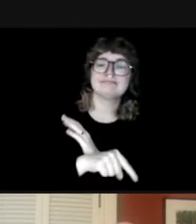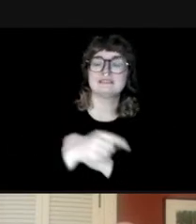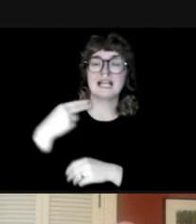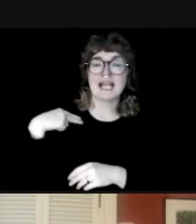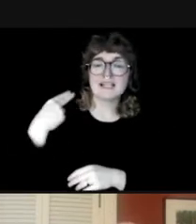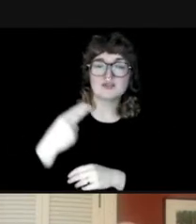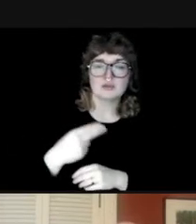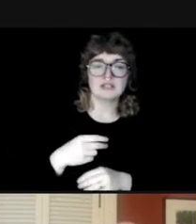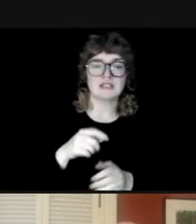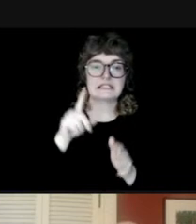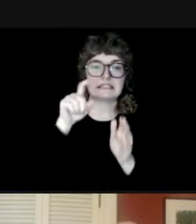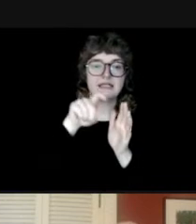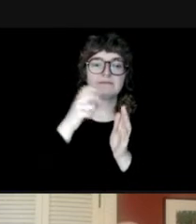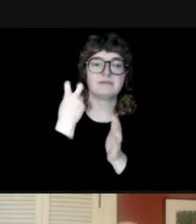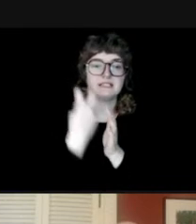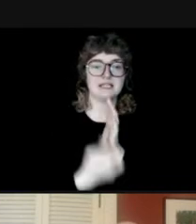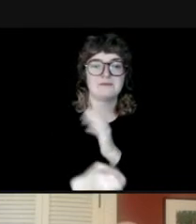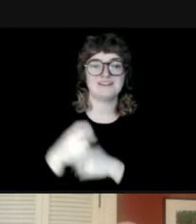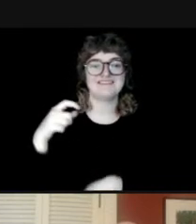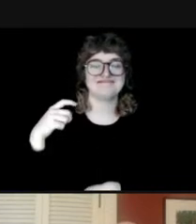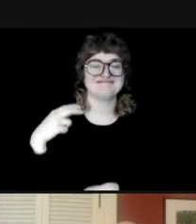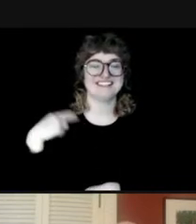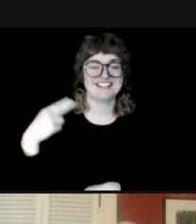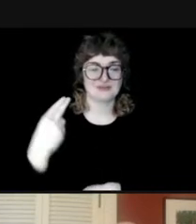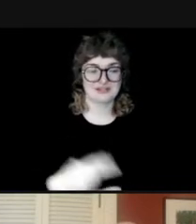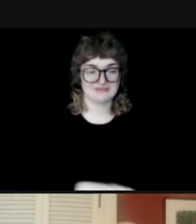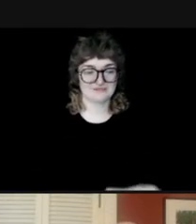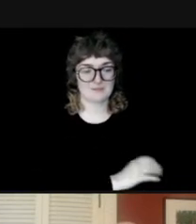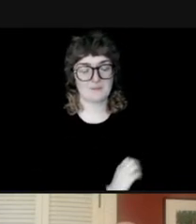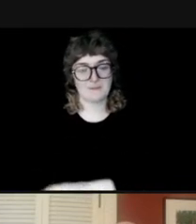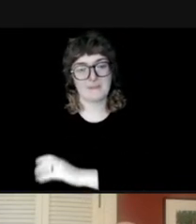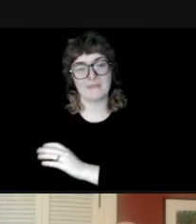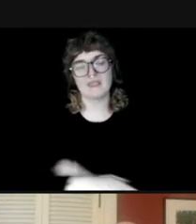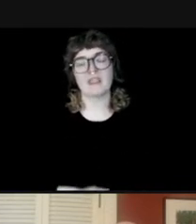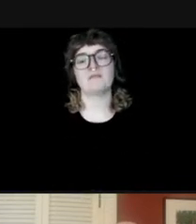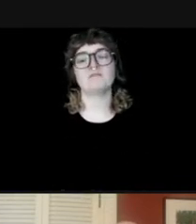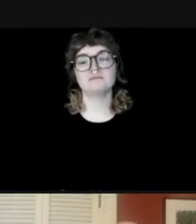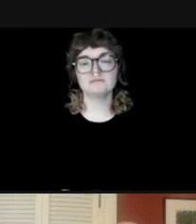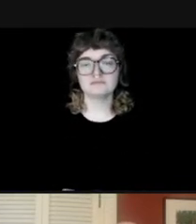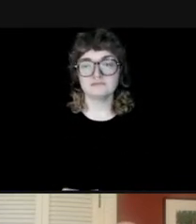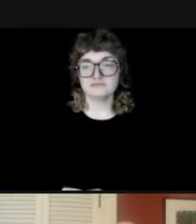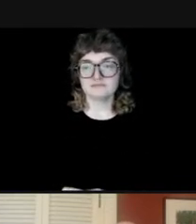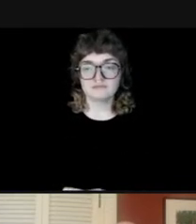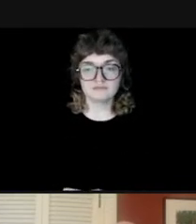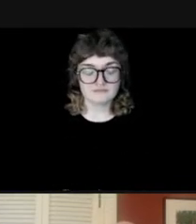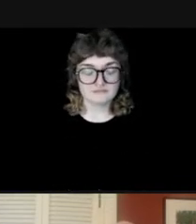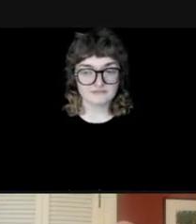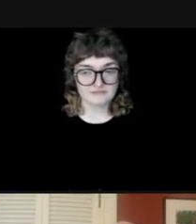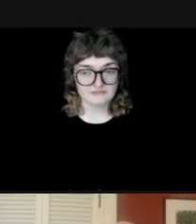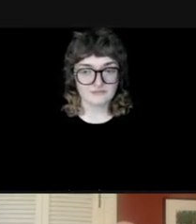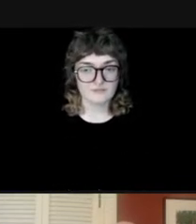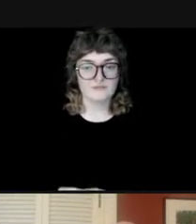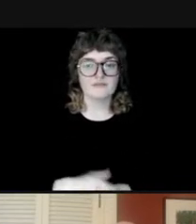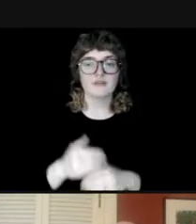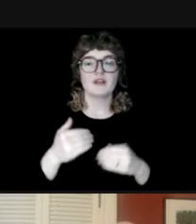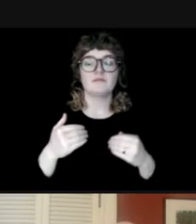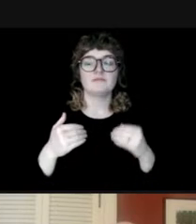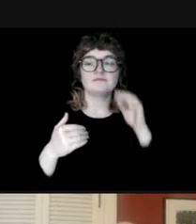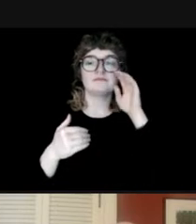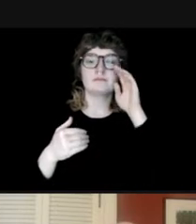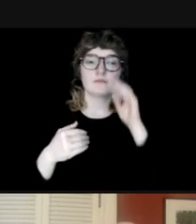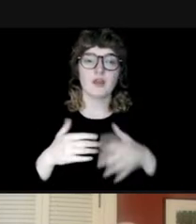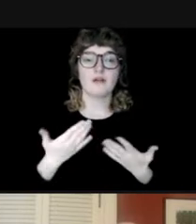is important, even essential, to take stock of the role and the influence of this oddly shaped state we live